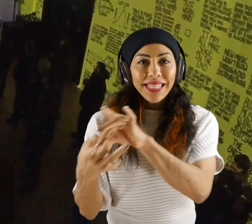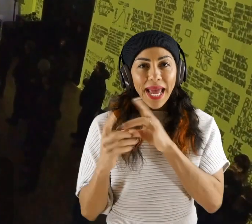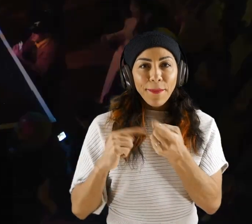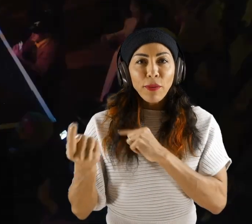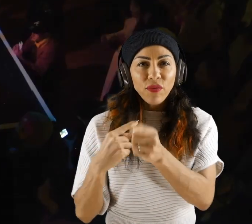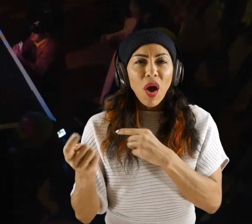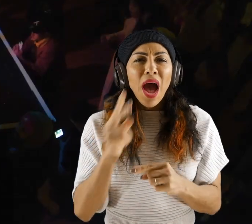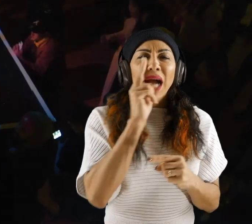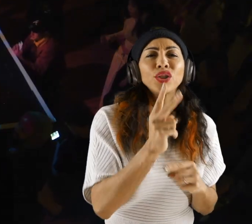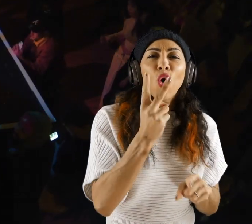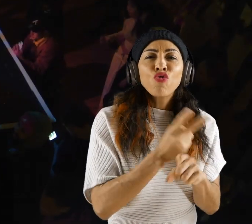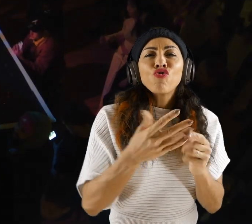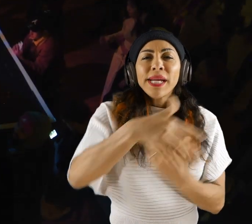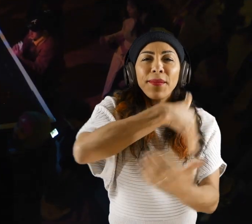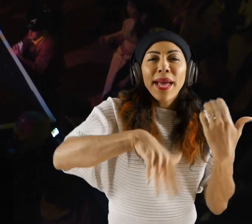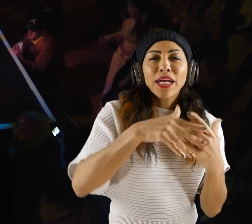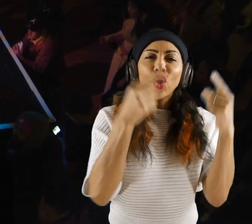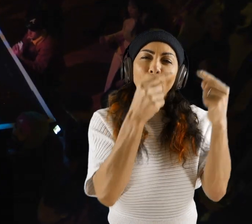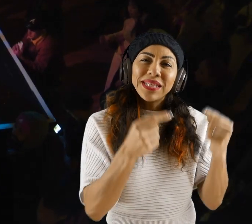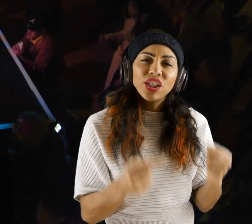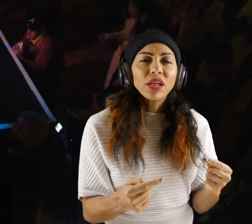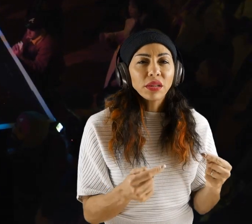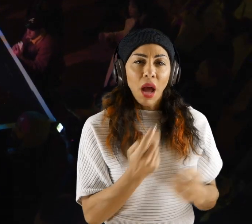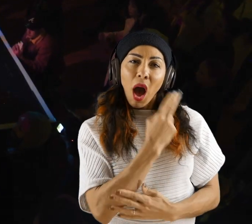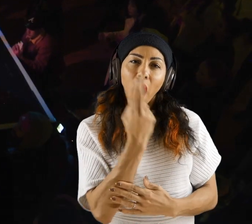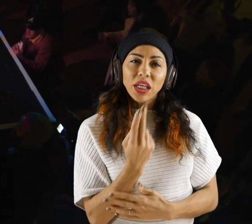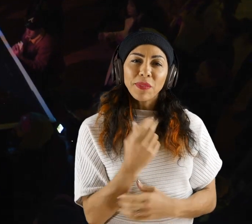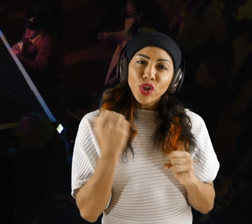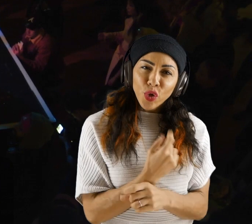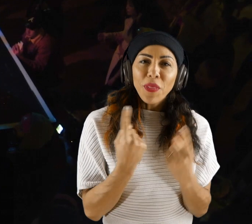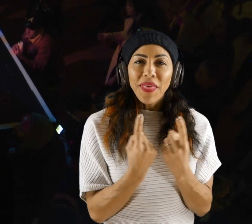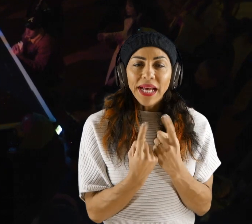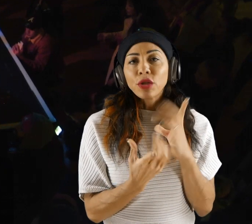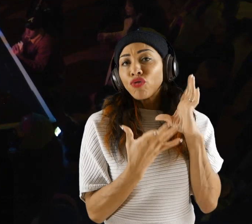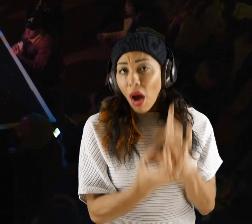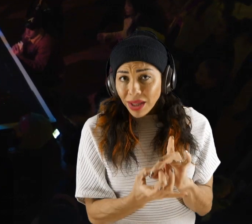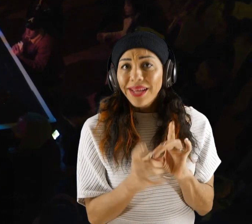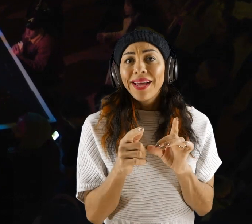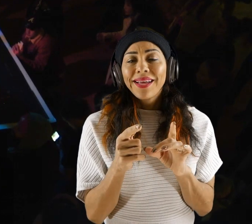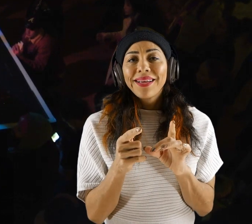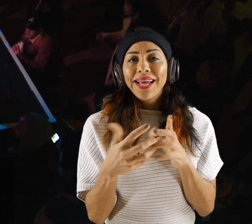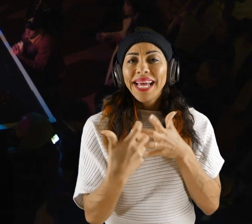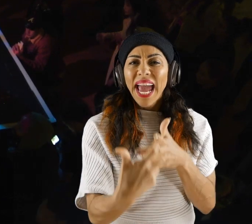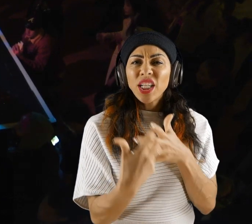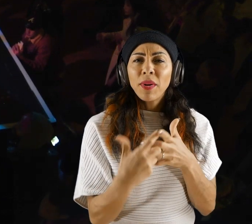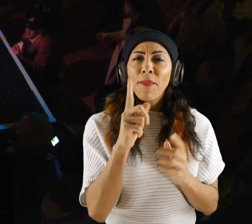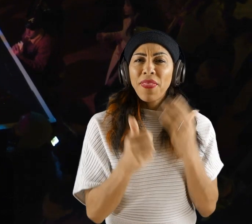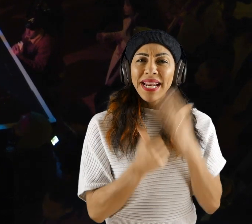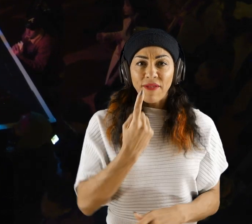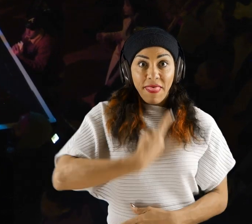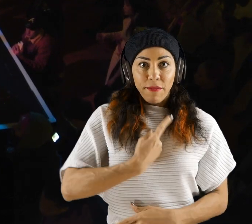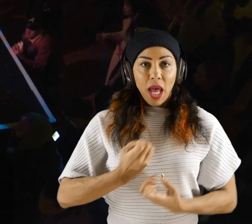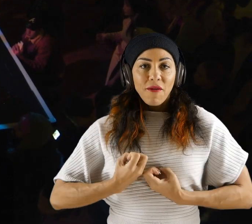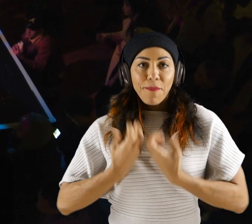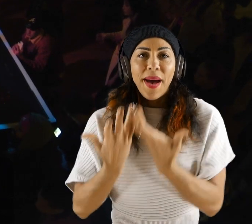kind of weird things that artists do for engagement, but they never actually put something back in. So this was my way of like showing